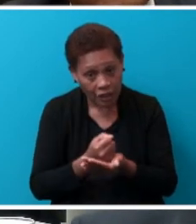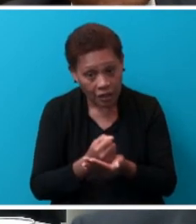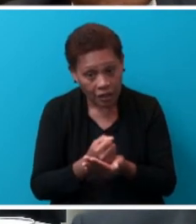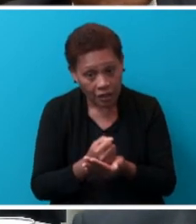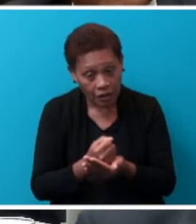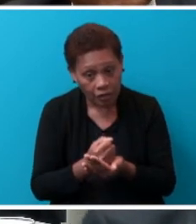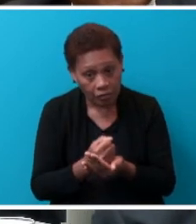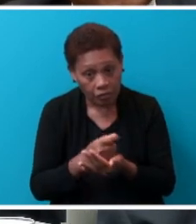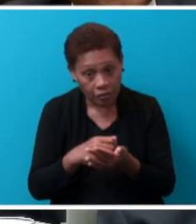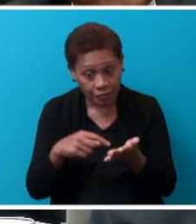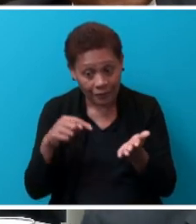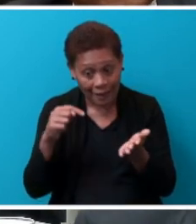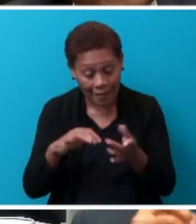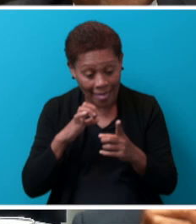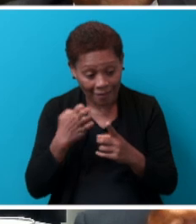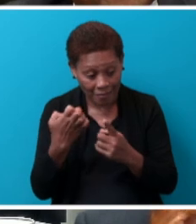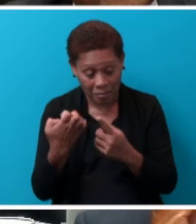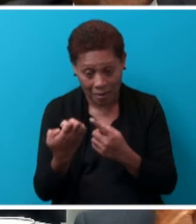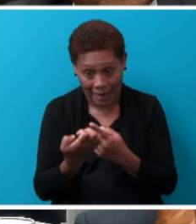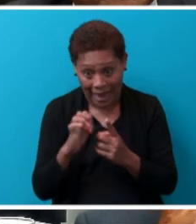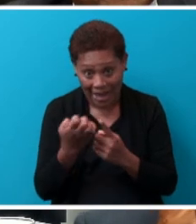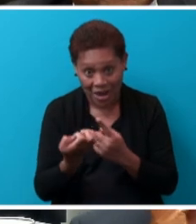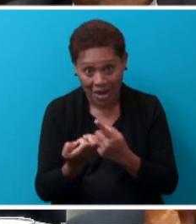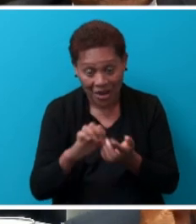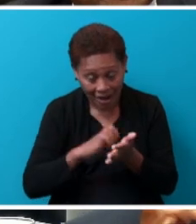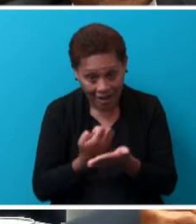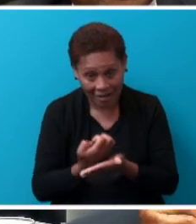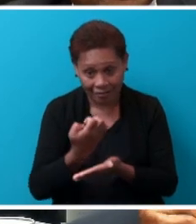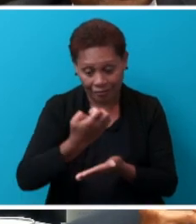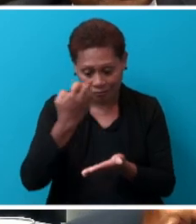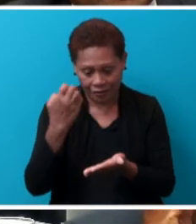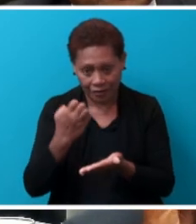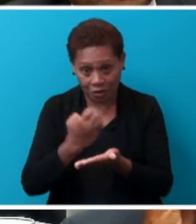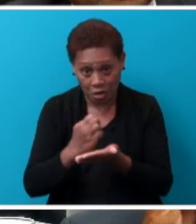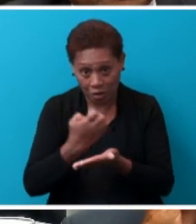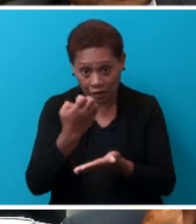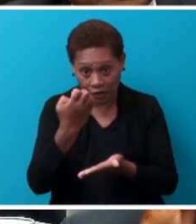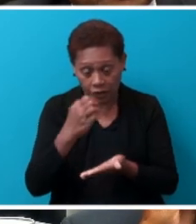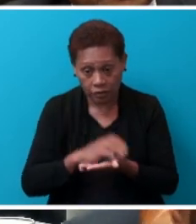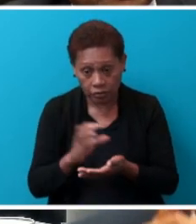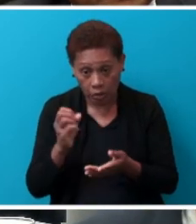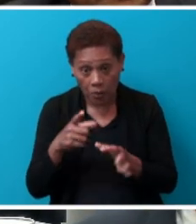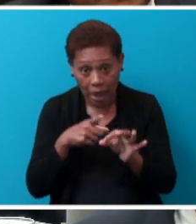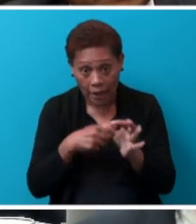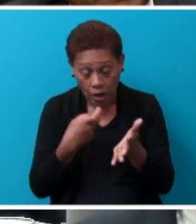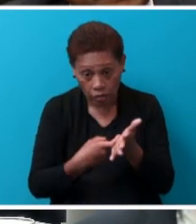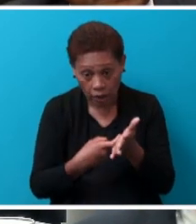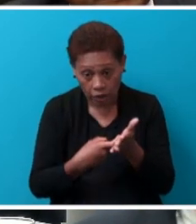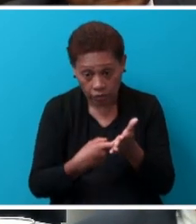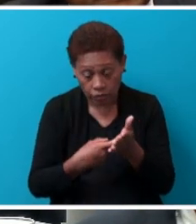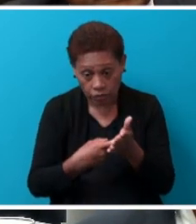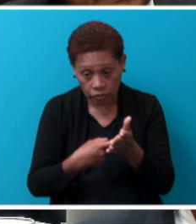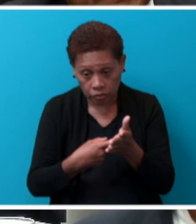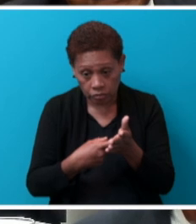technical, environmental, and socioeconomic factors are thoroughly considered. The TOR will serve as a guide to move the project into